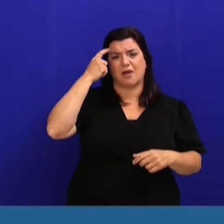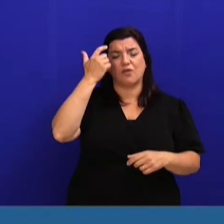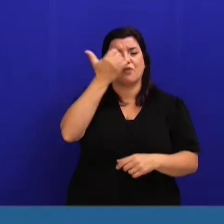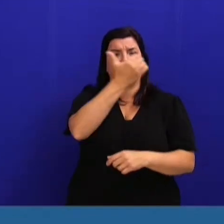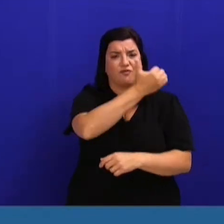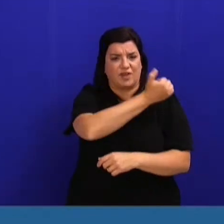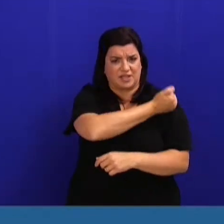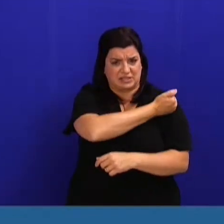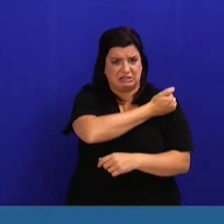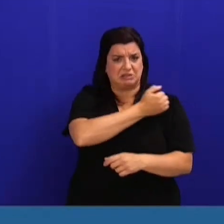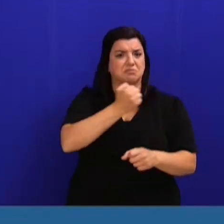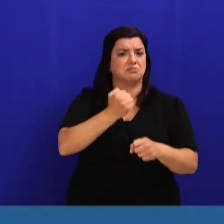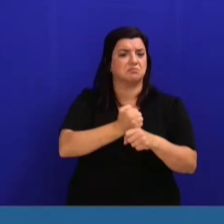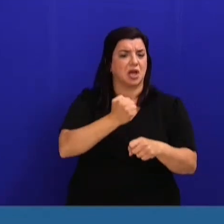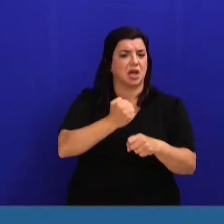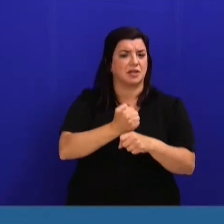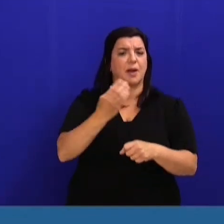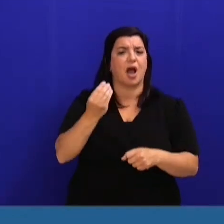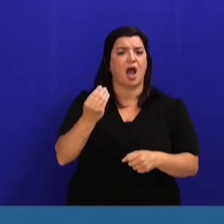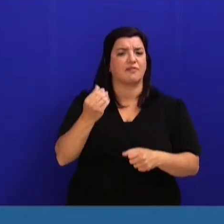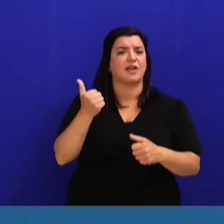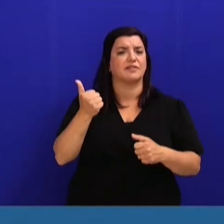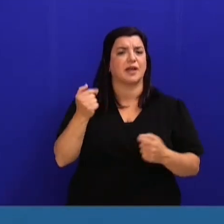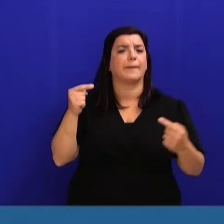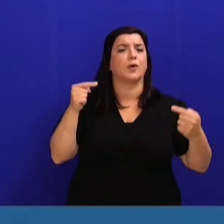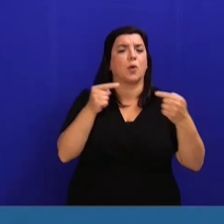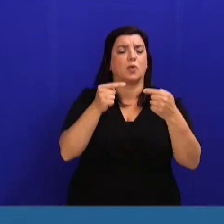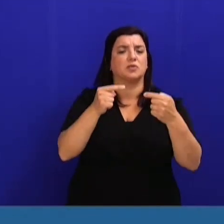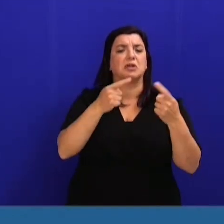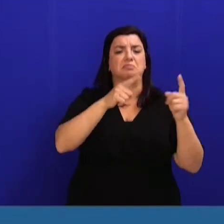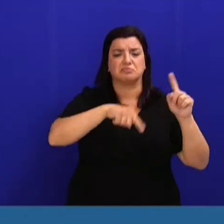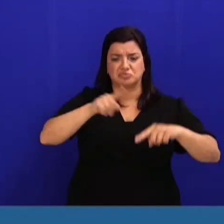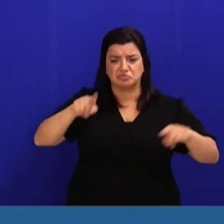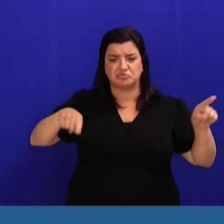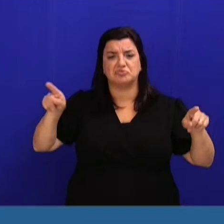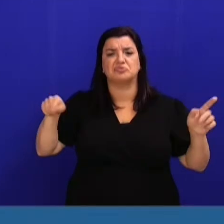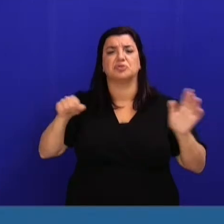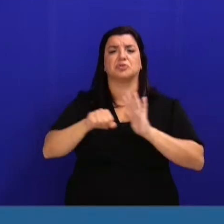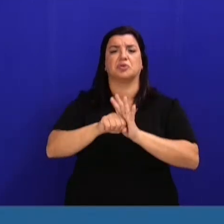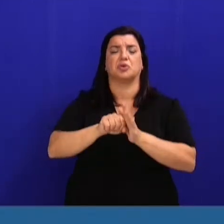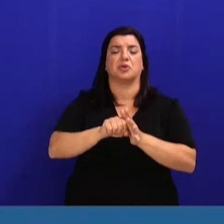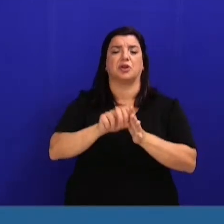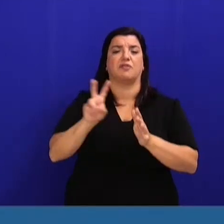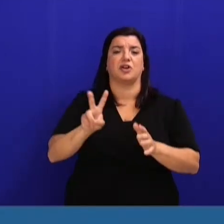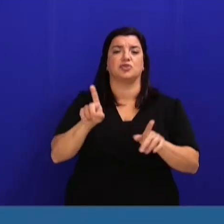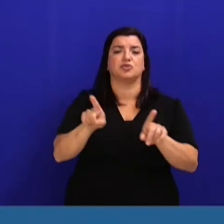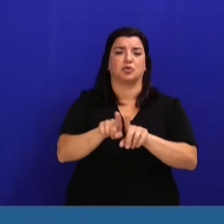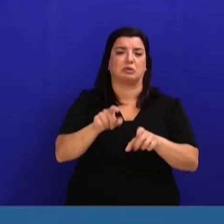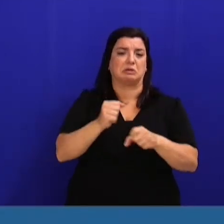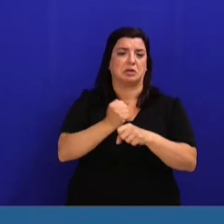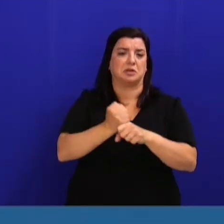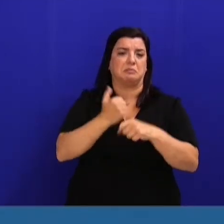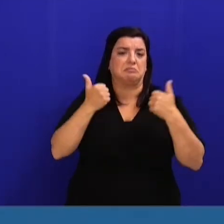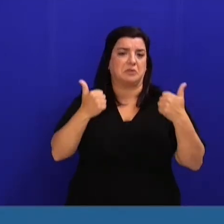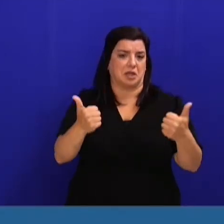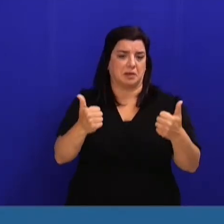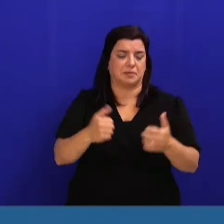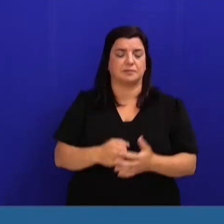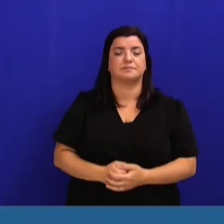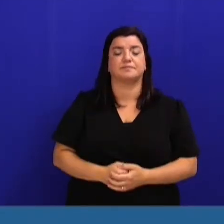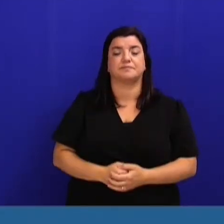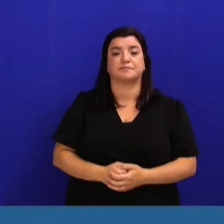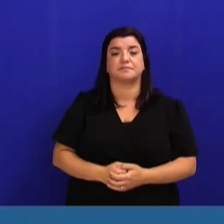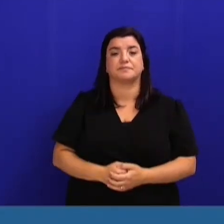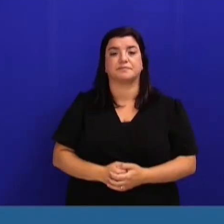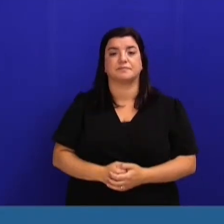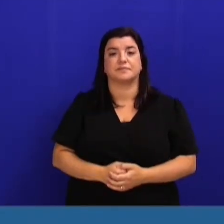ikunu qegħdin jaffru wkoll efficacy li hija għolja ħafna u li qegħdin naraw anka b'dak il-varjant li huwa speċifikament